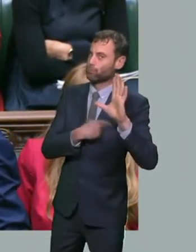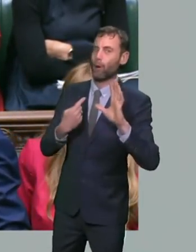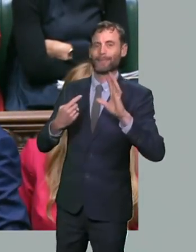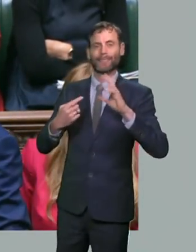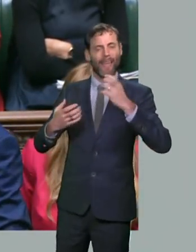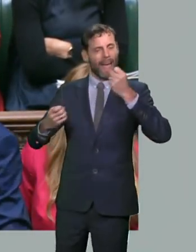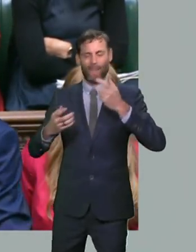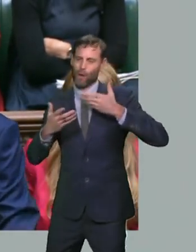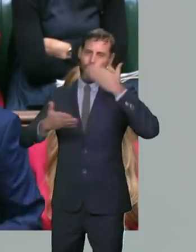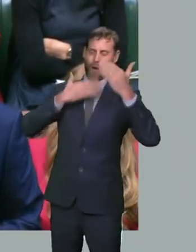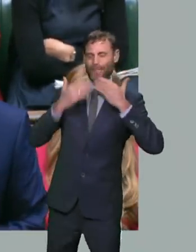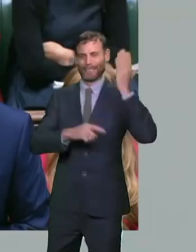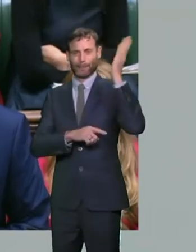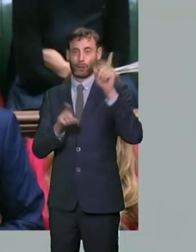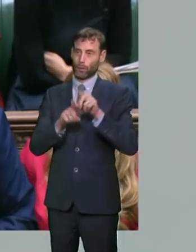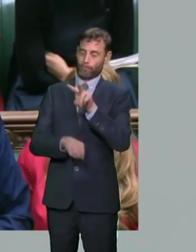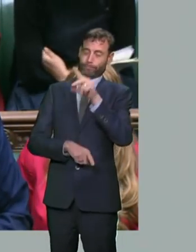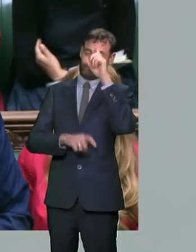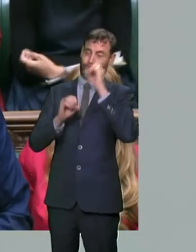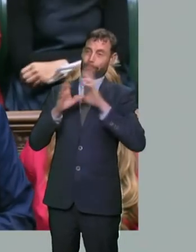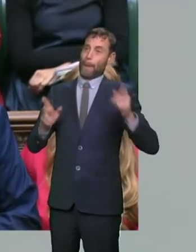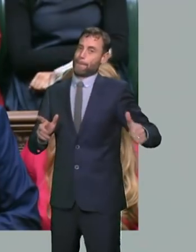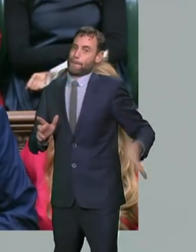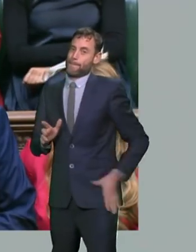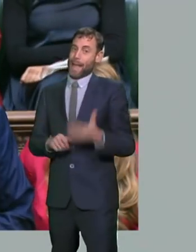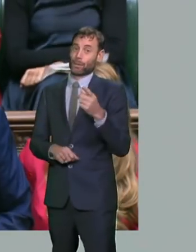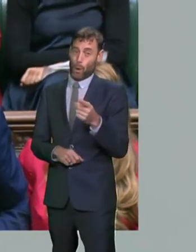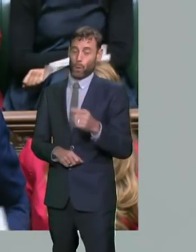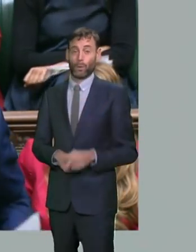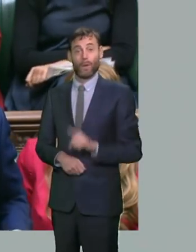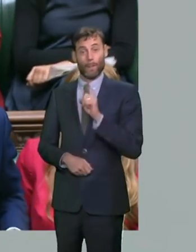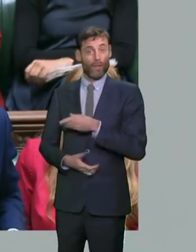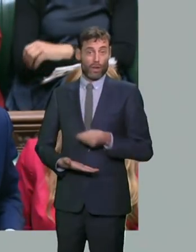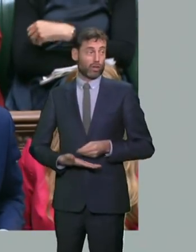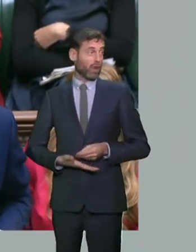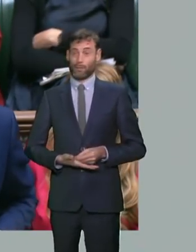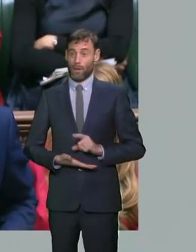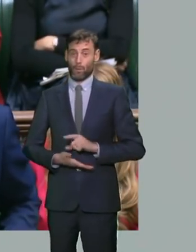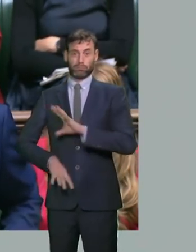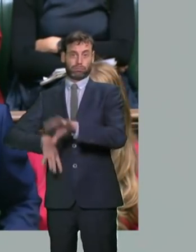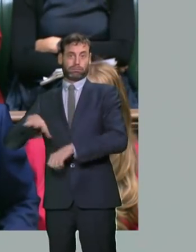panto speeches, whilst his Chancellor dips his hand in their pocket.